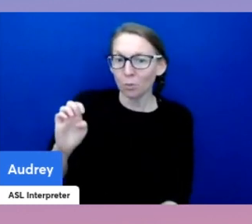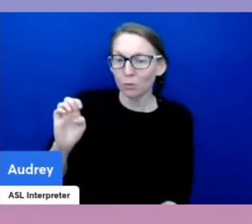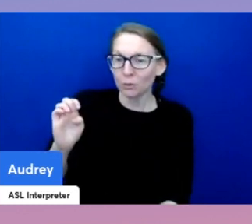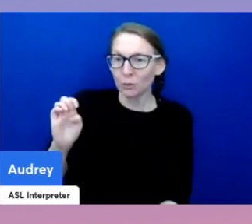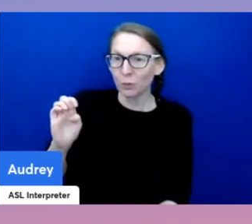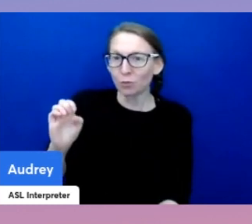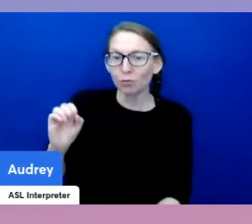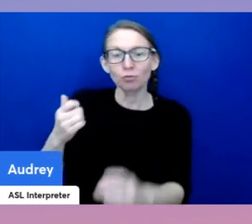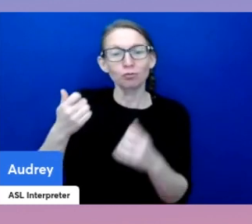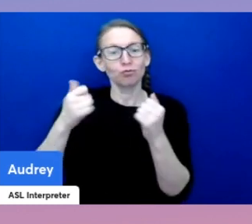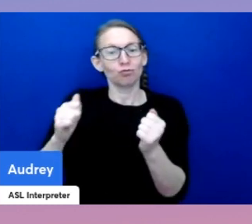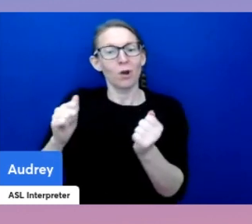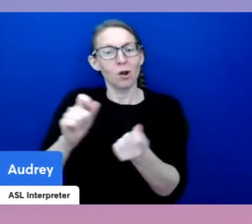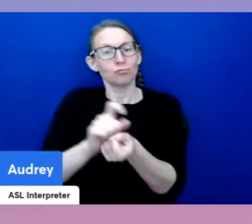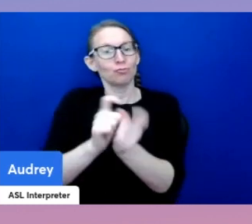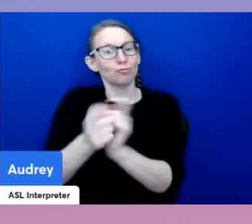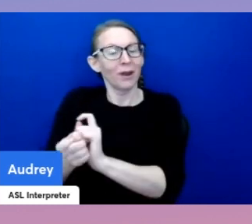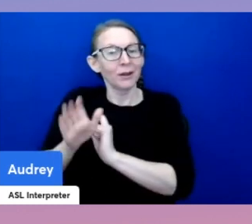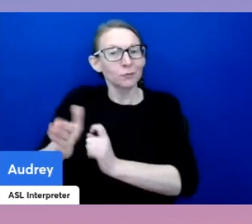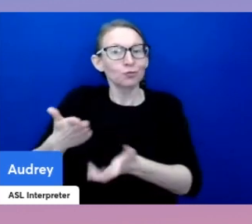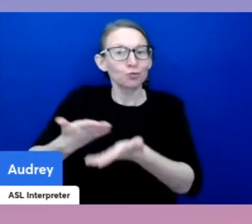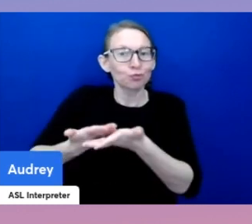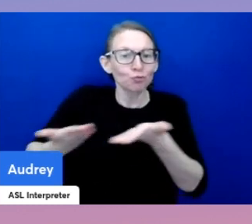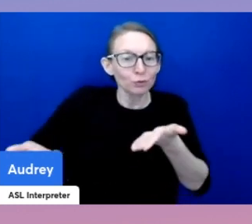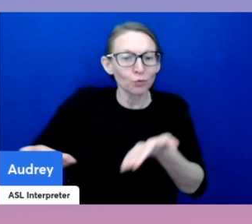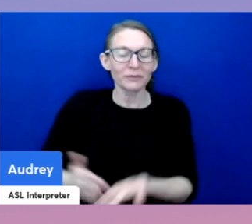the resources.